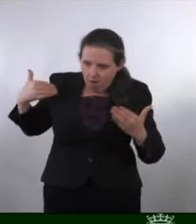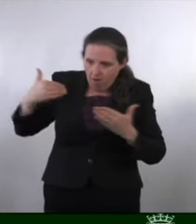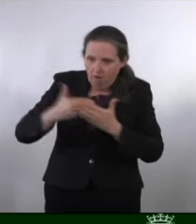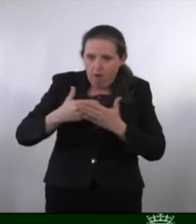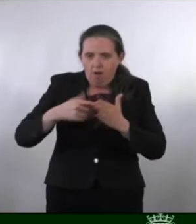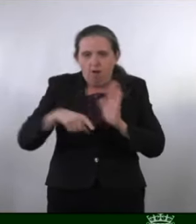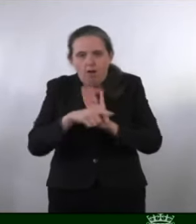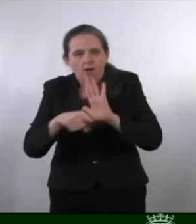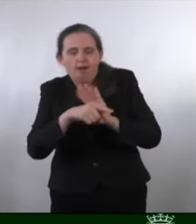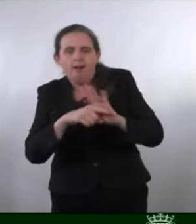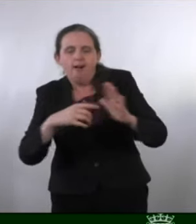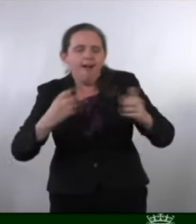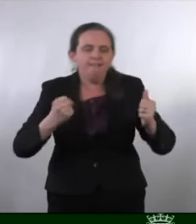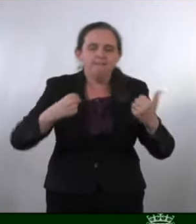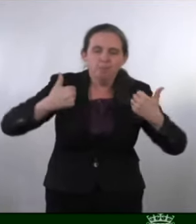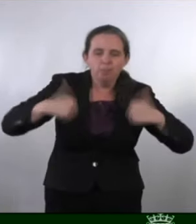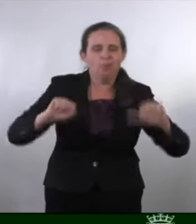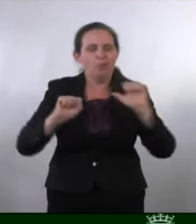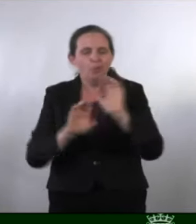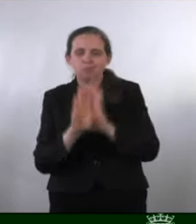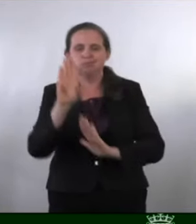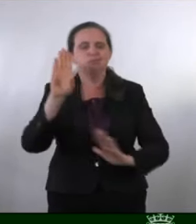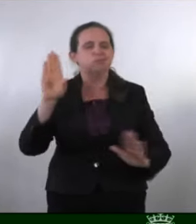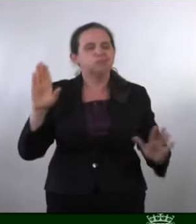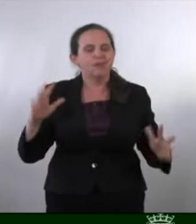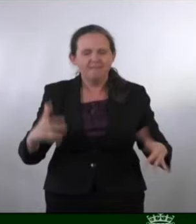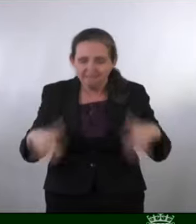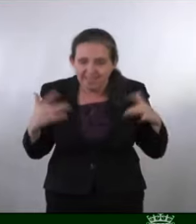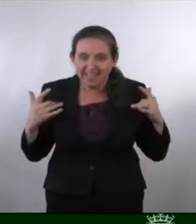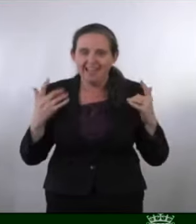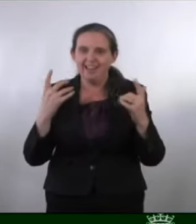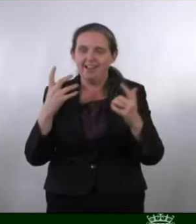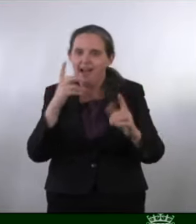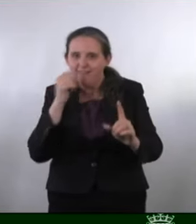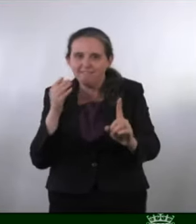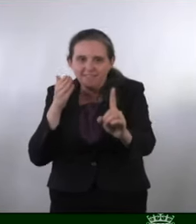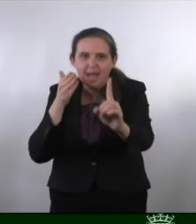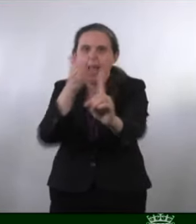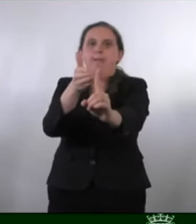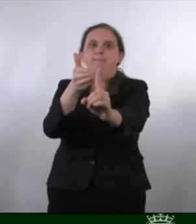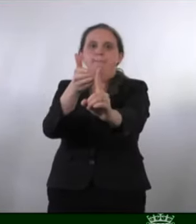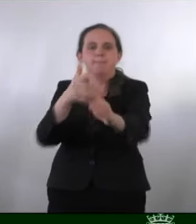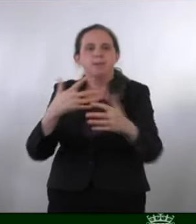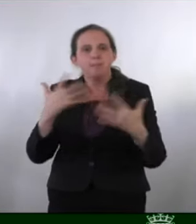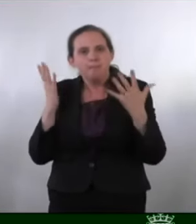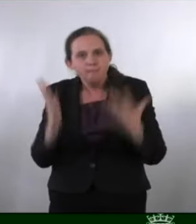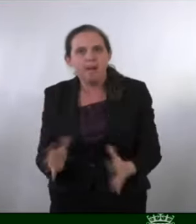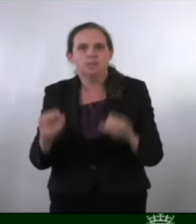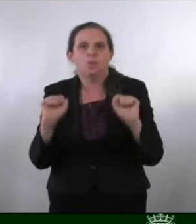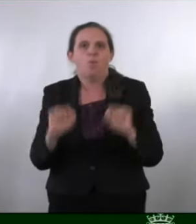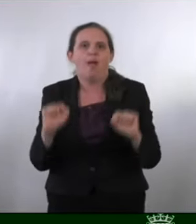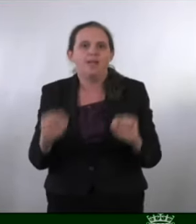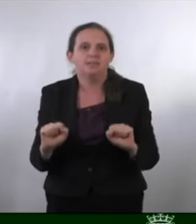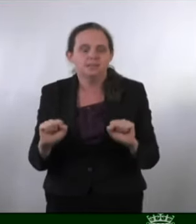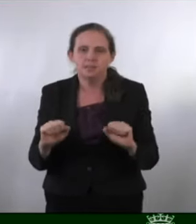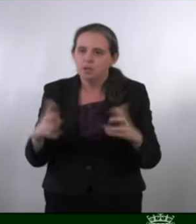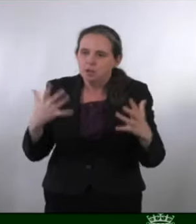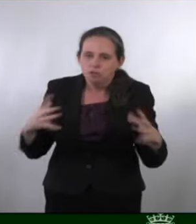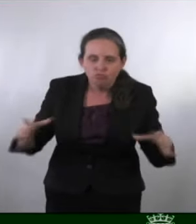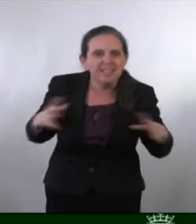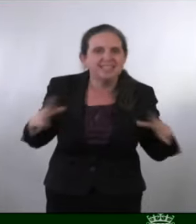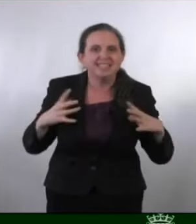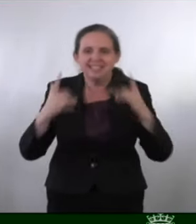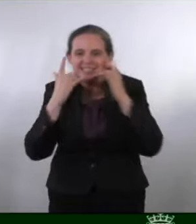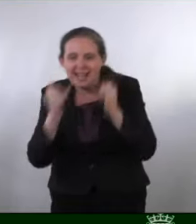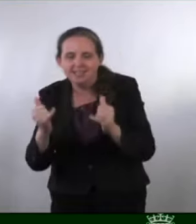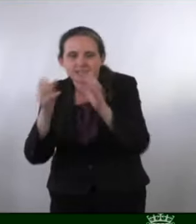route is in sight. We must hold out against the virus until testing and vaccines come to our rescue and reduce